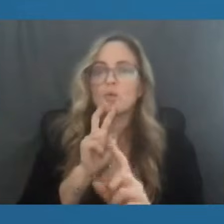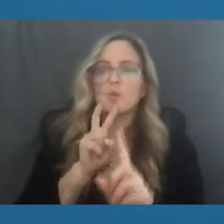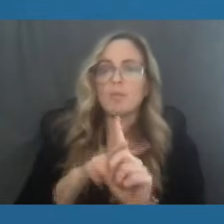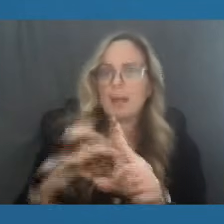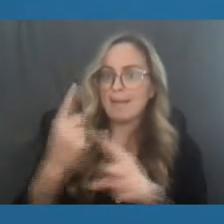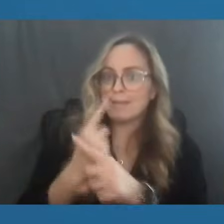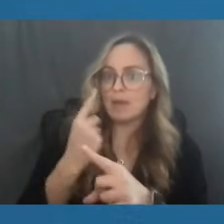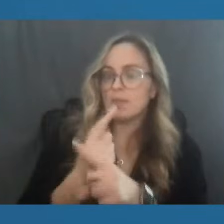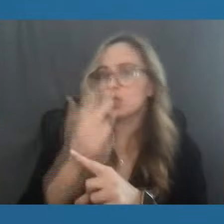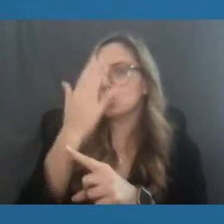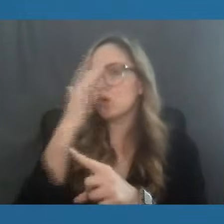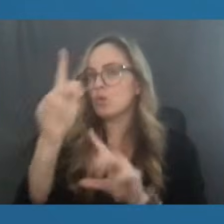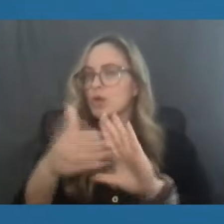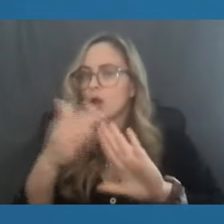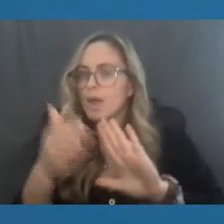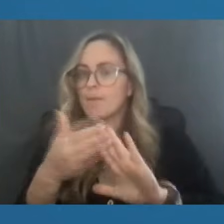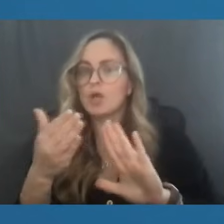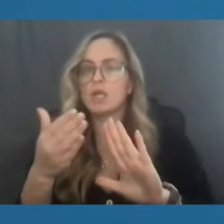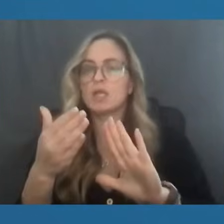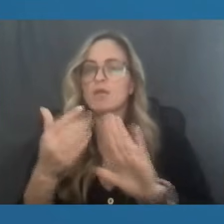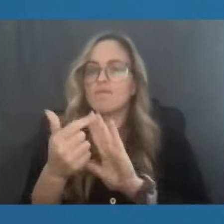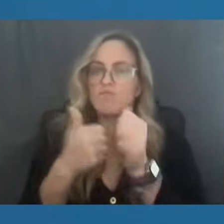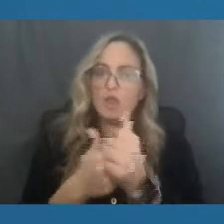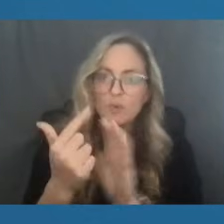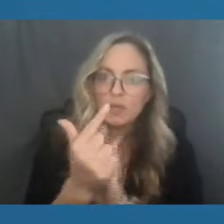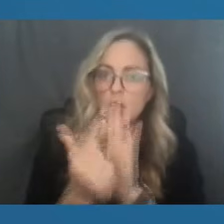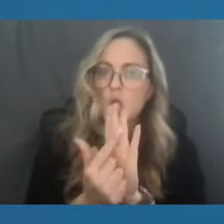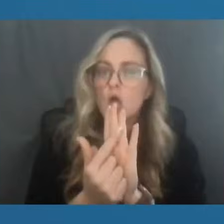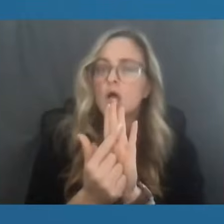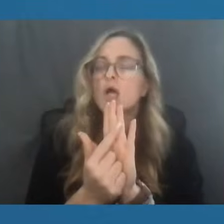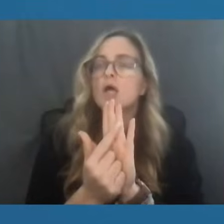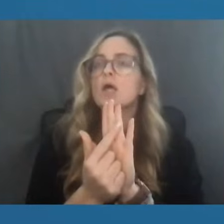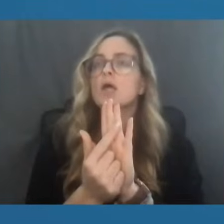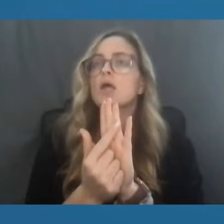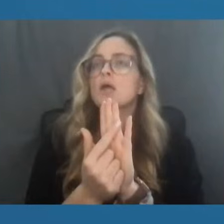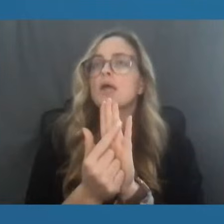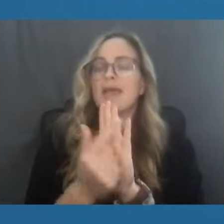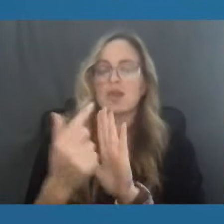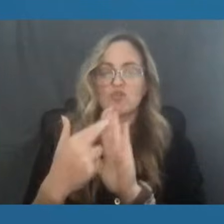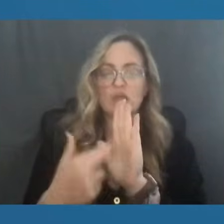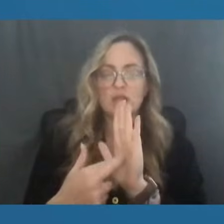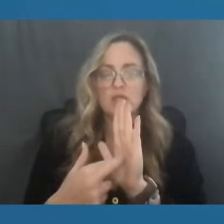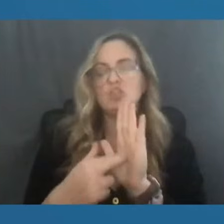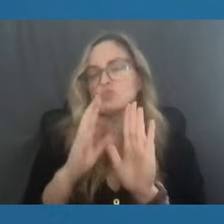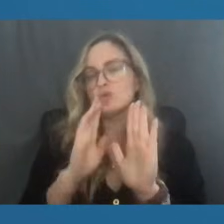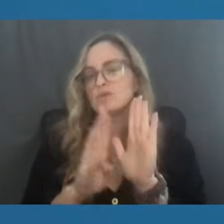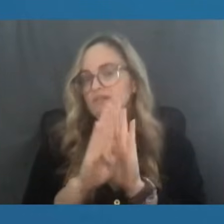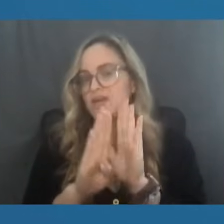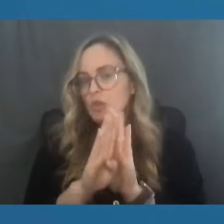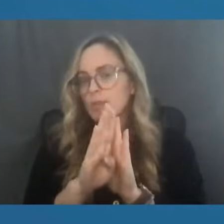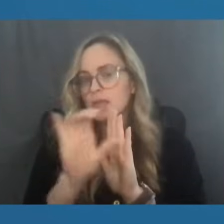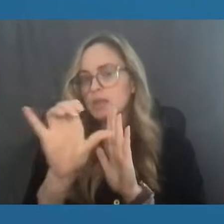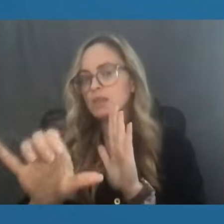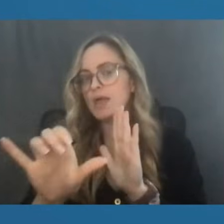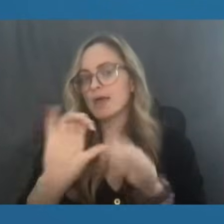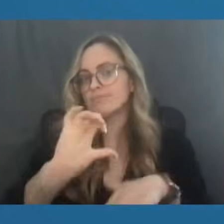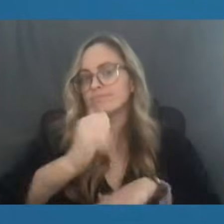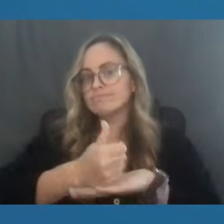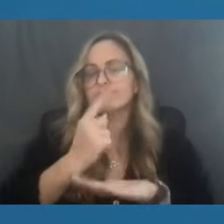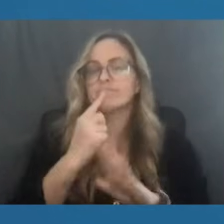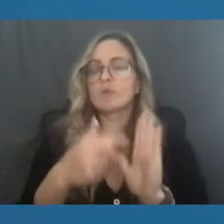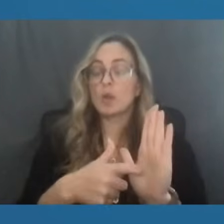They know that they're operating within the law and also within our regulations. So they'll be developing them and putting together criteria